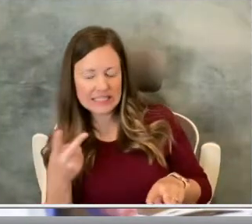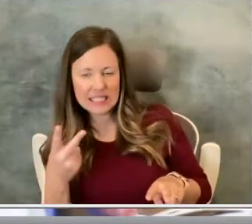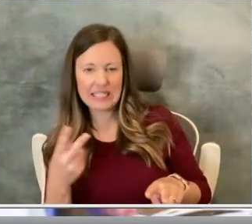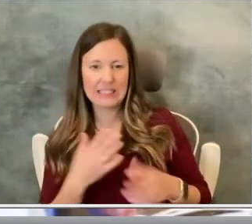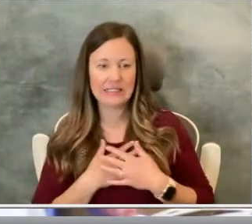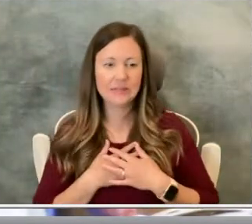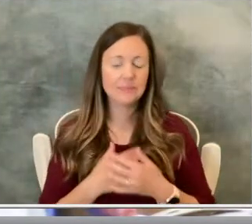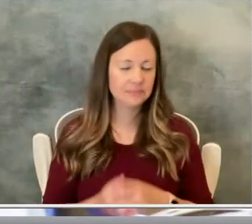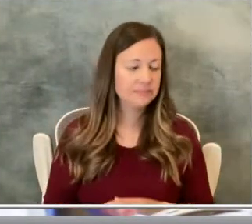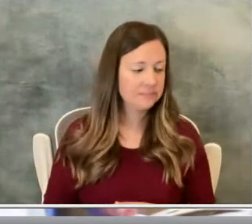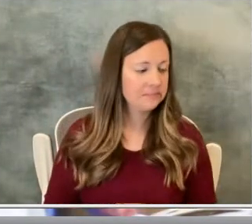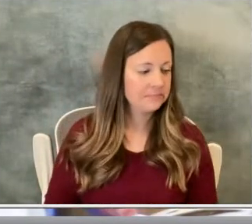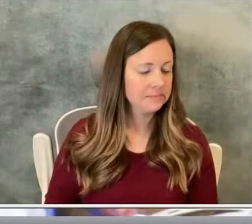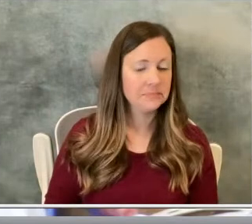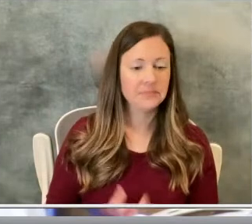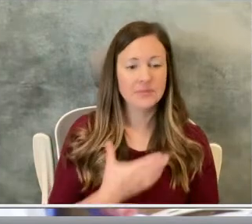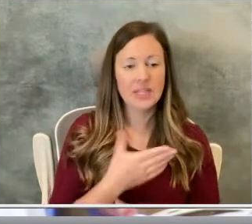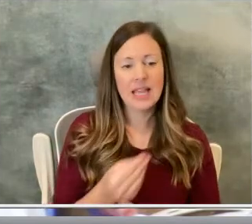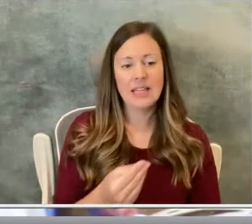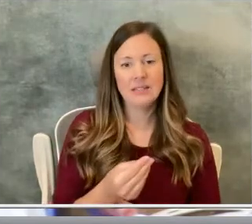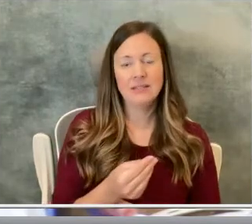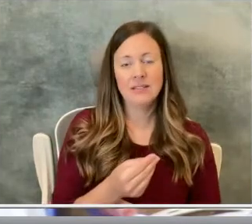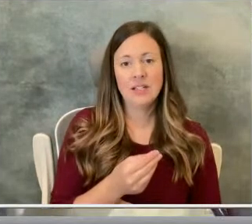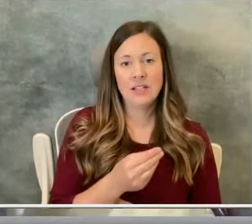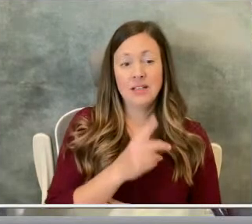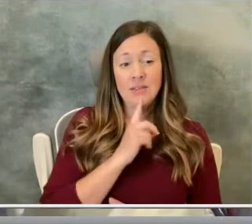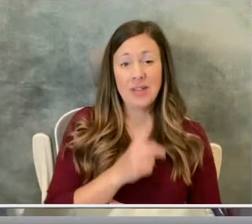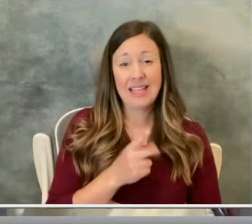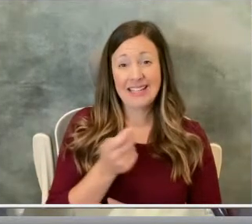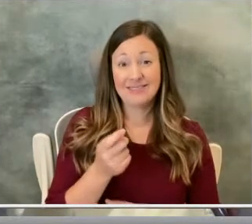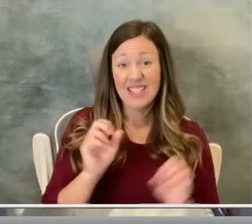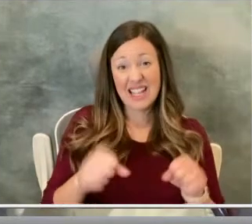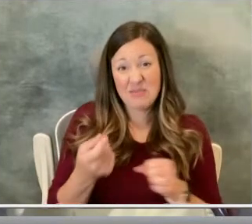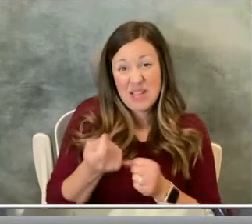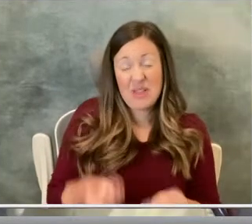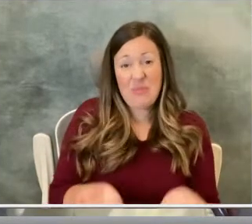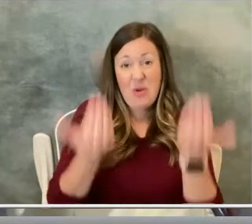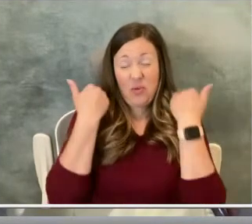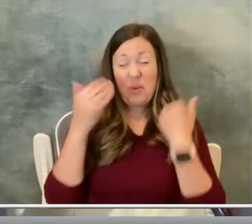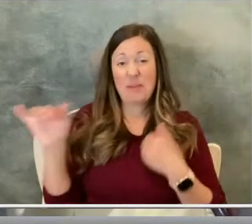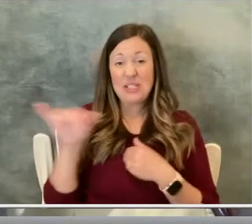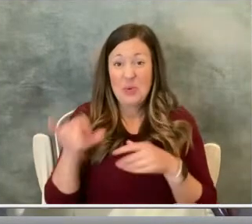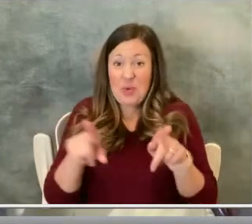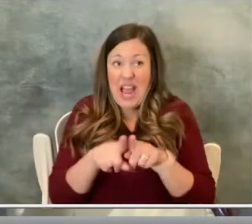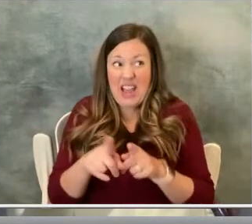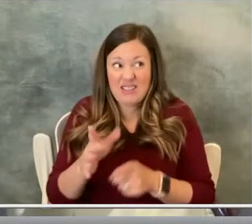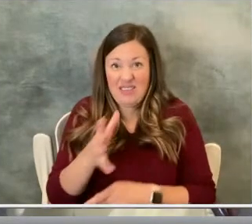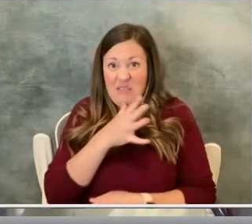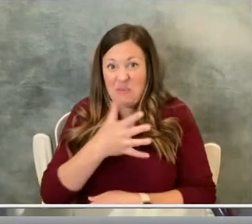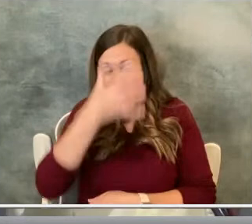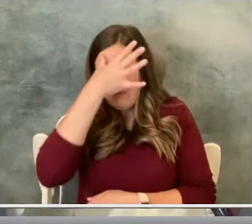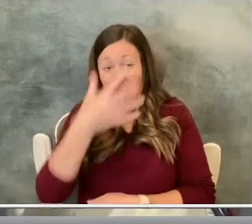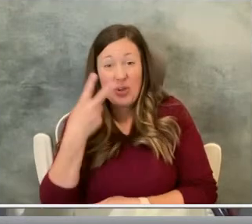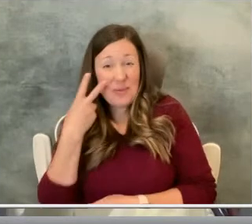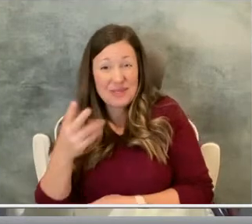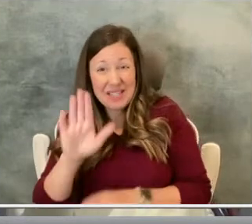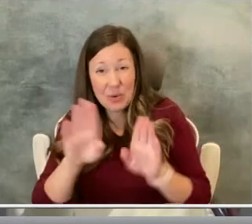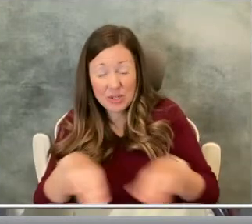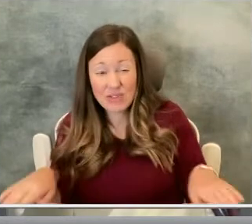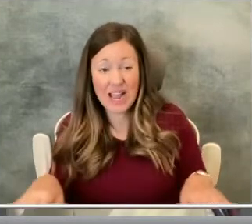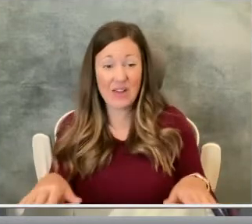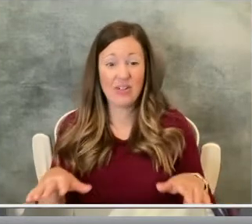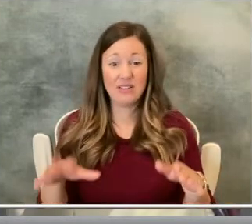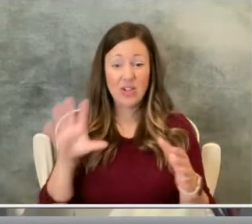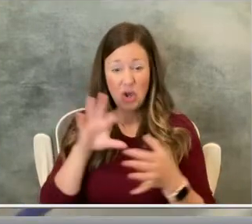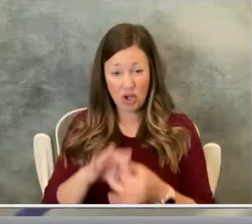It's a little overwhelming as a parent when you see your child hooked up, but you also realize that this is